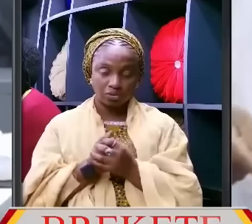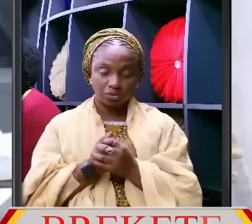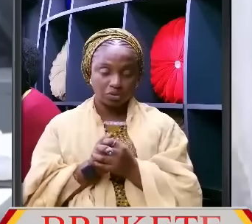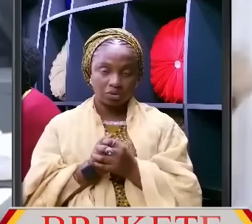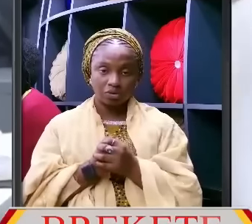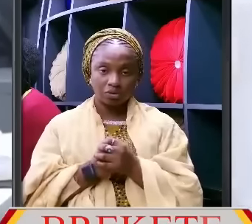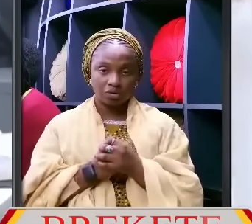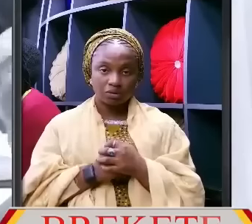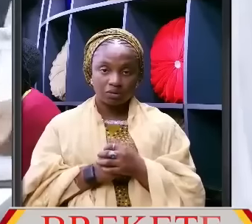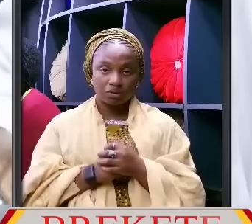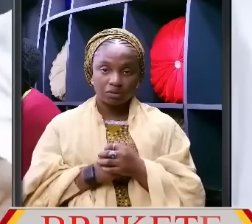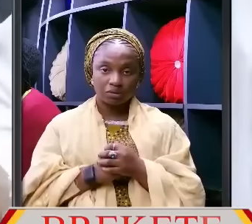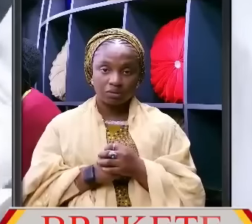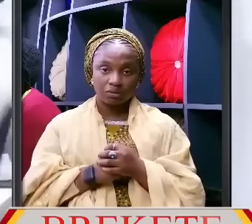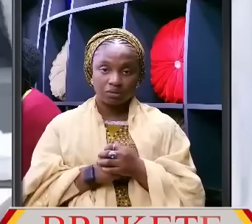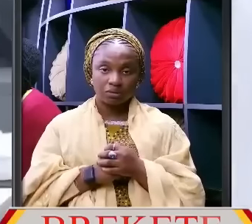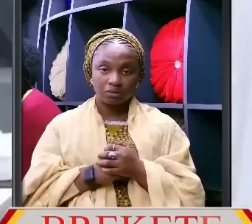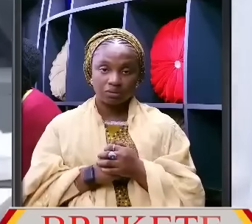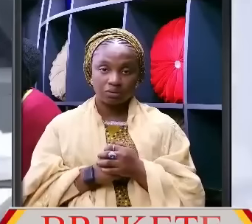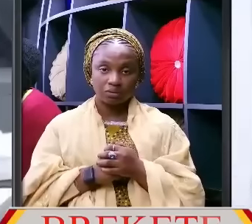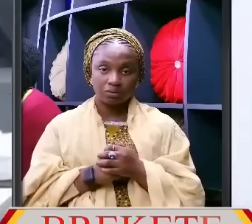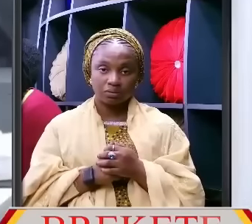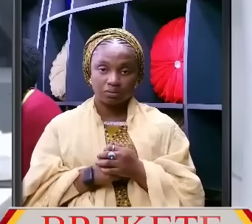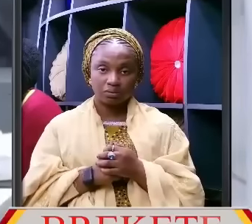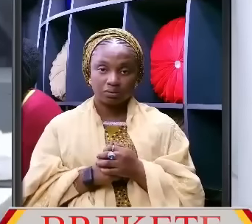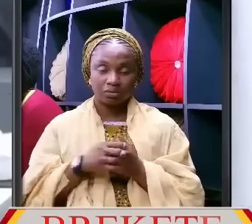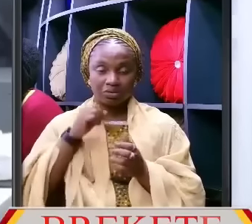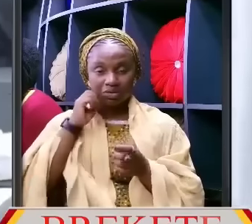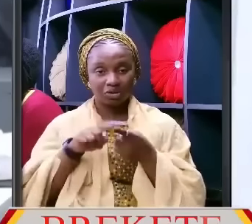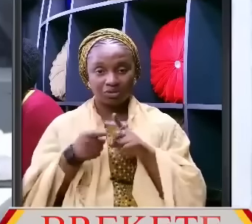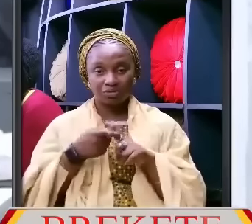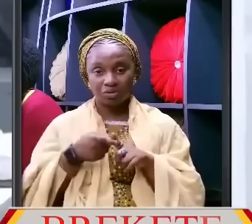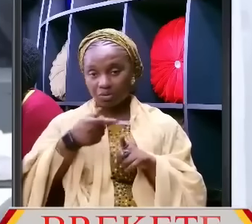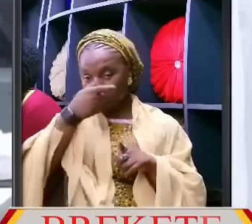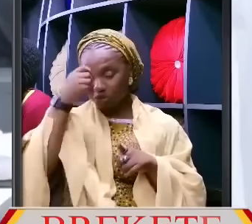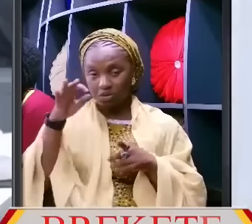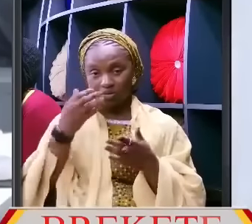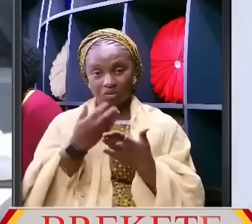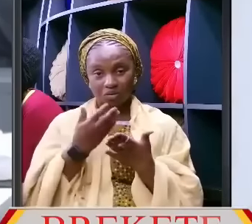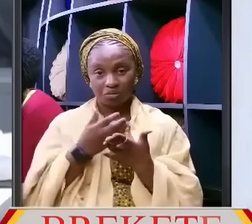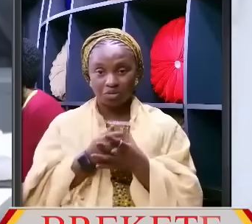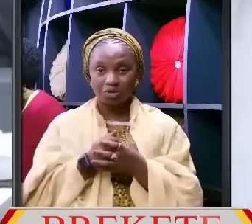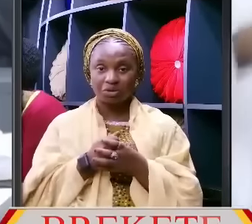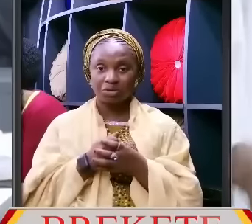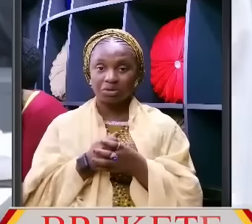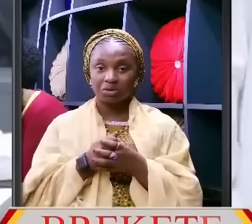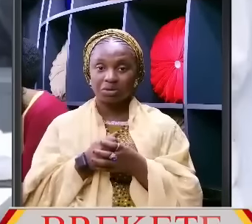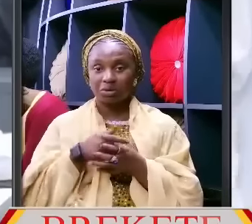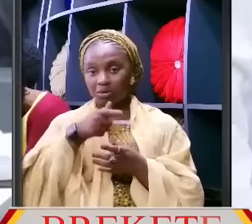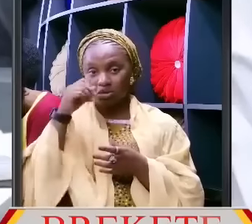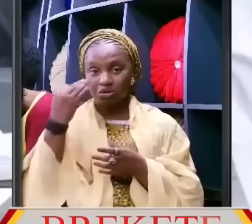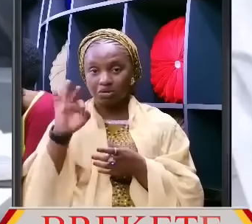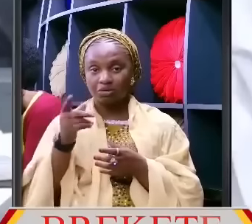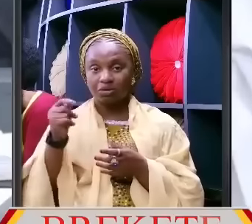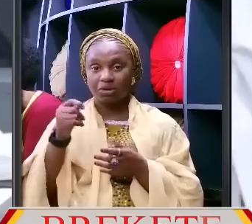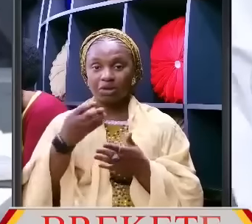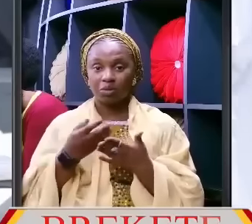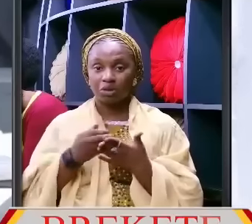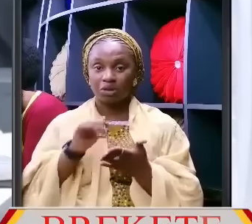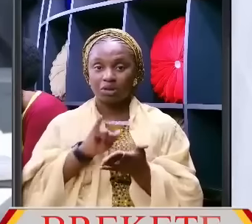like this. You be like say the guy still there alive. In friends, because of the money where in father leave behind